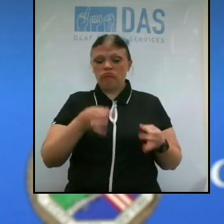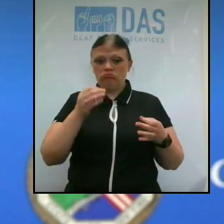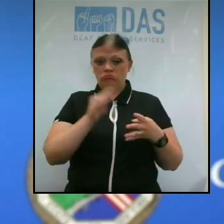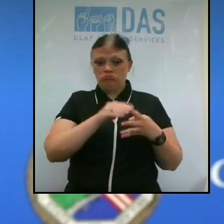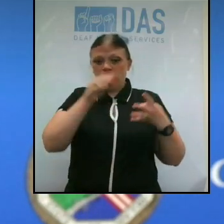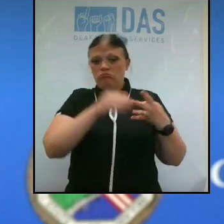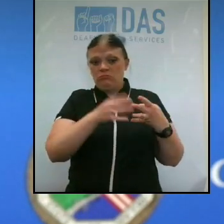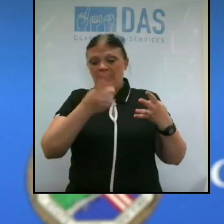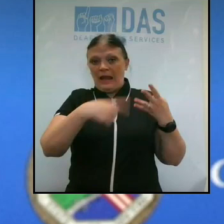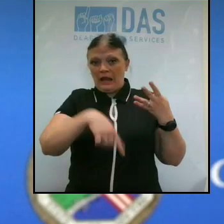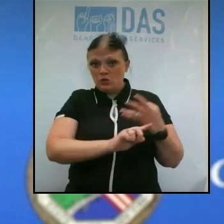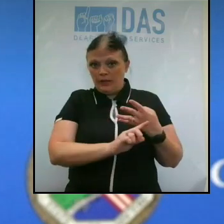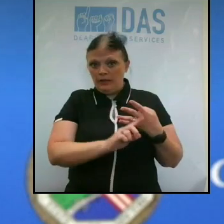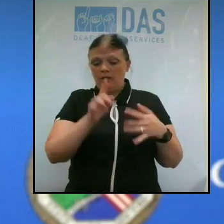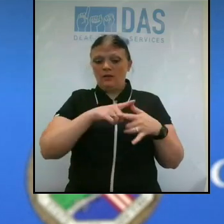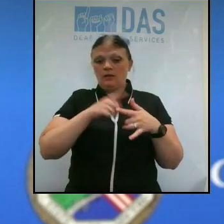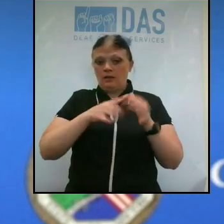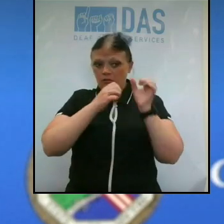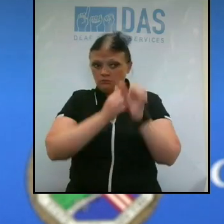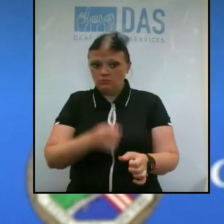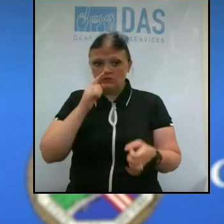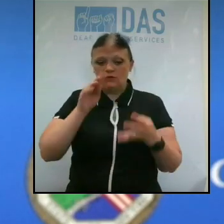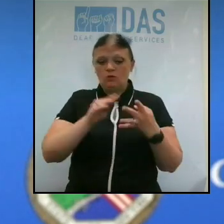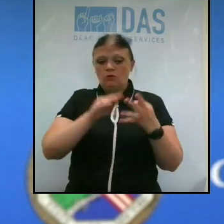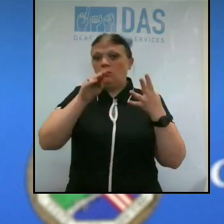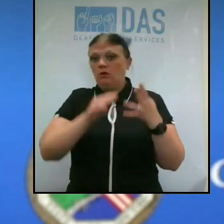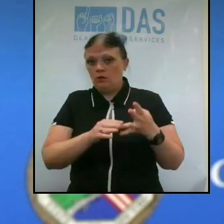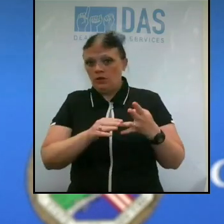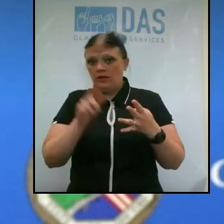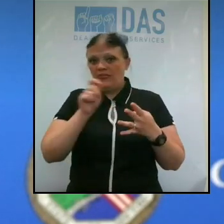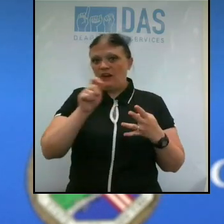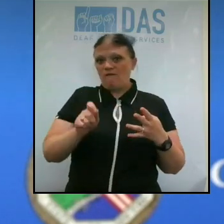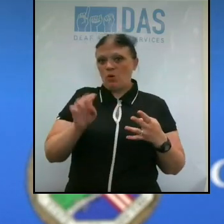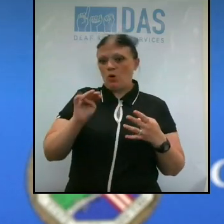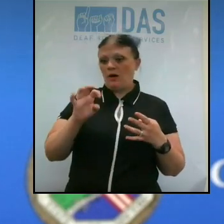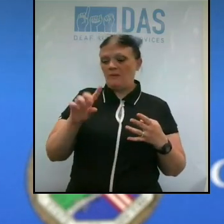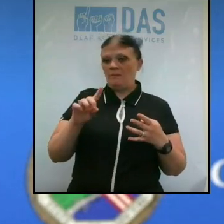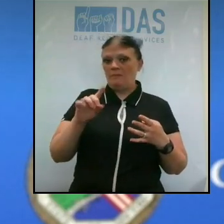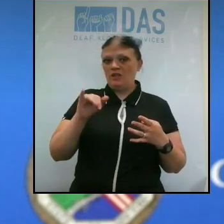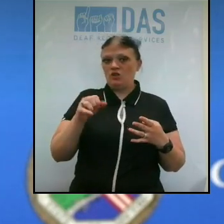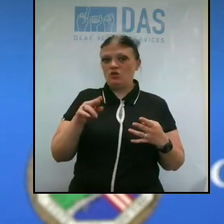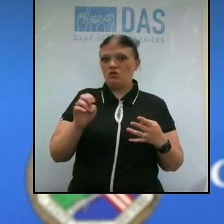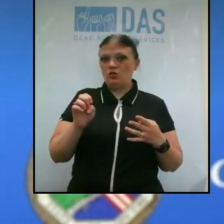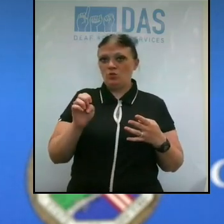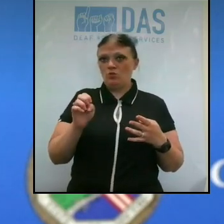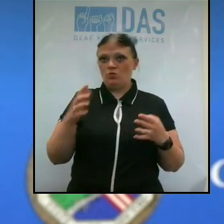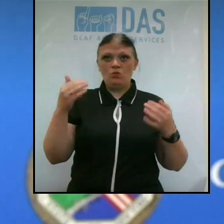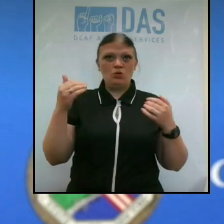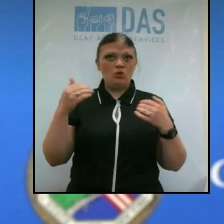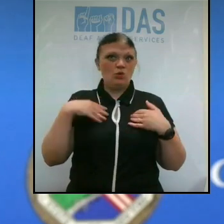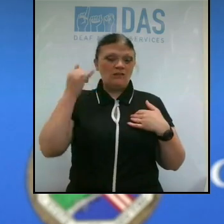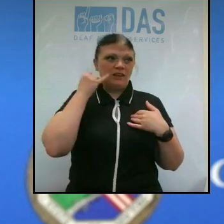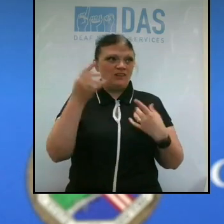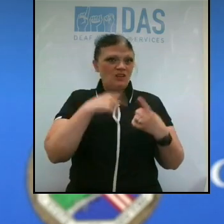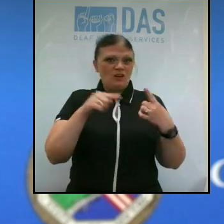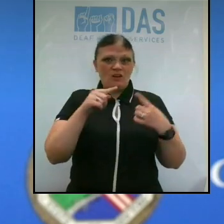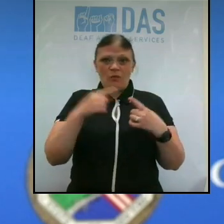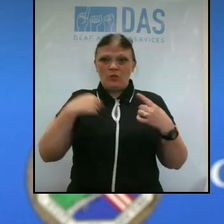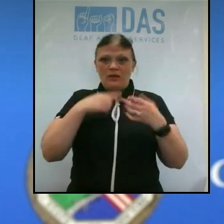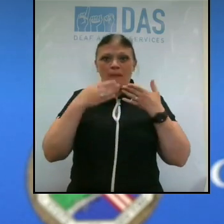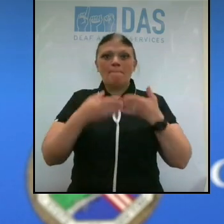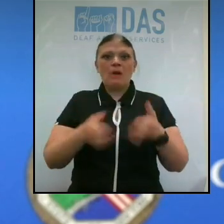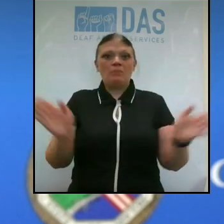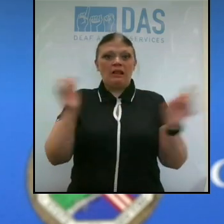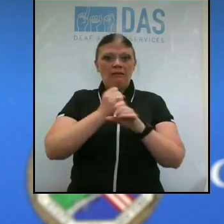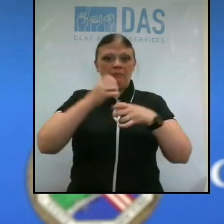2 next week and get on track for phase 3, therefore in mid-June, do you have an idea as to when the task force would be able to publicly